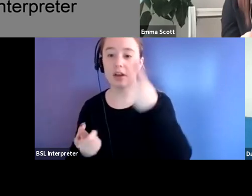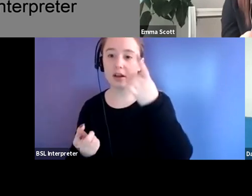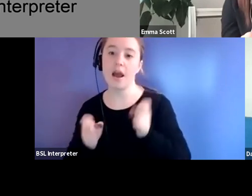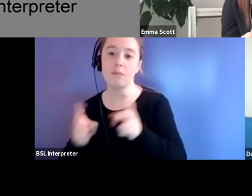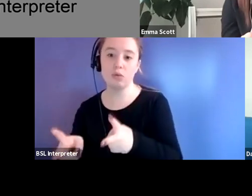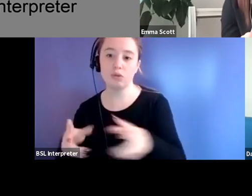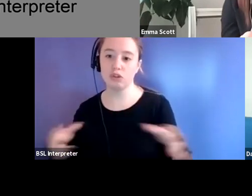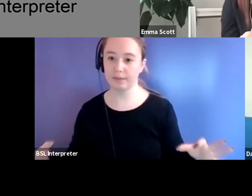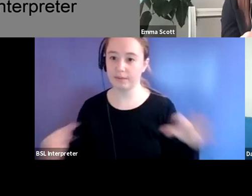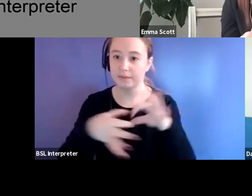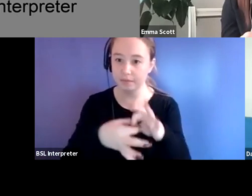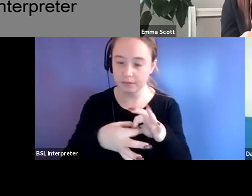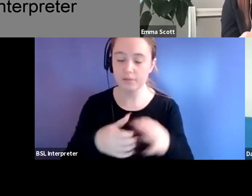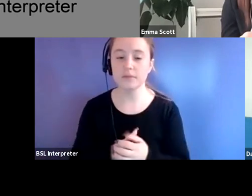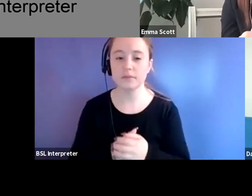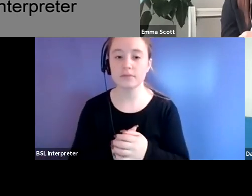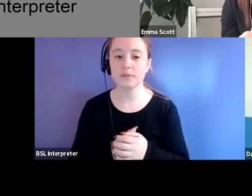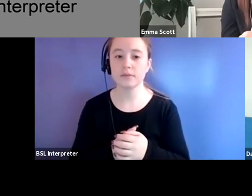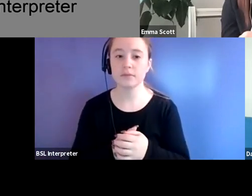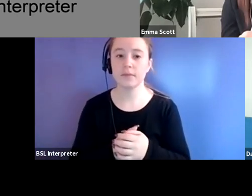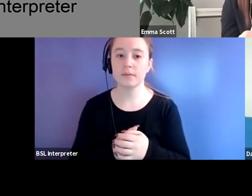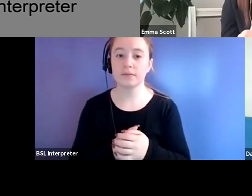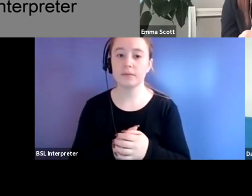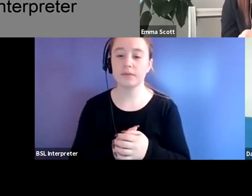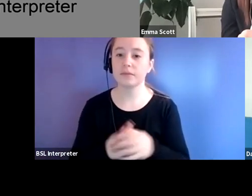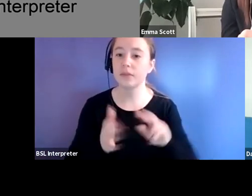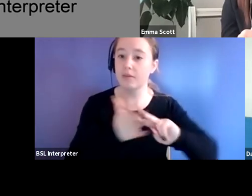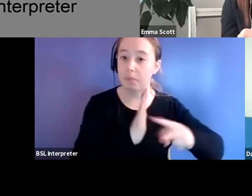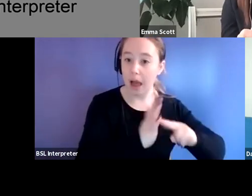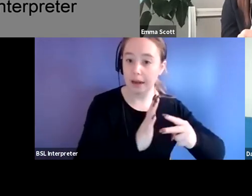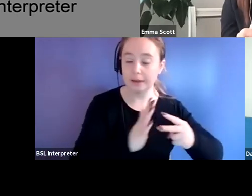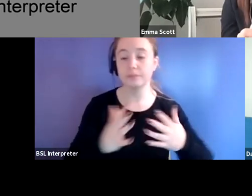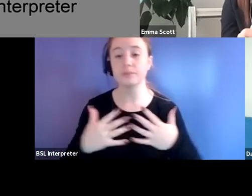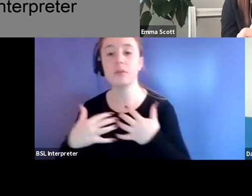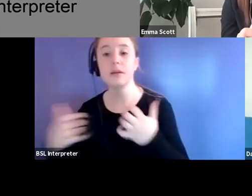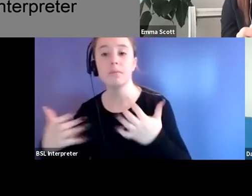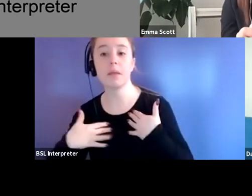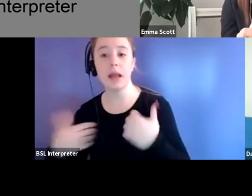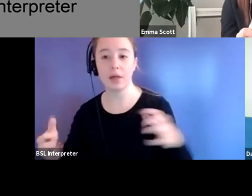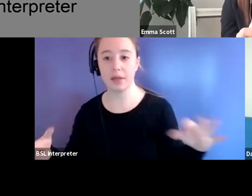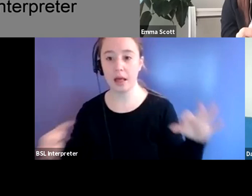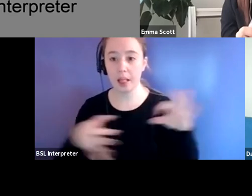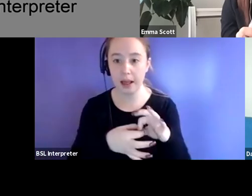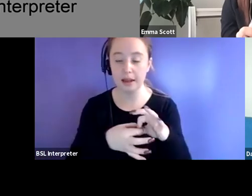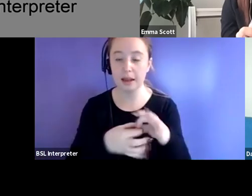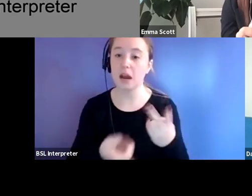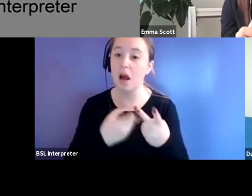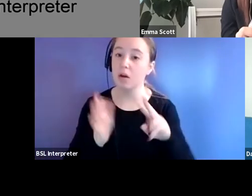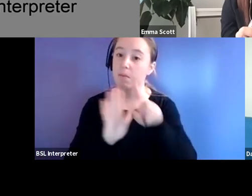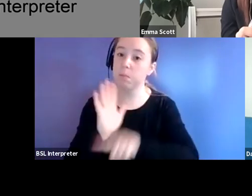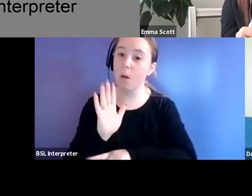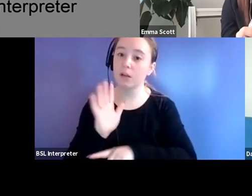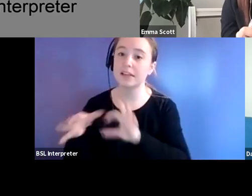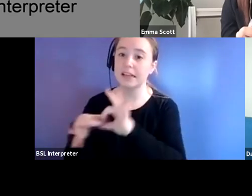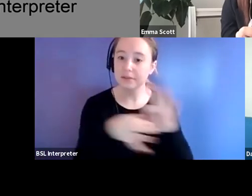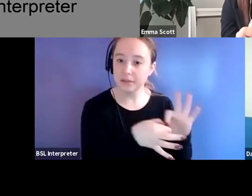our work with our work on the links between planning and public health and wider policy connections has been held up